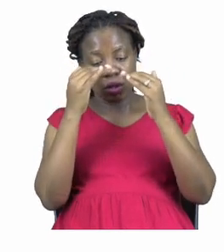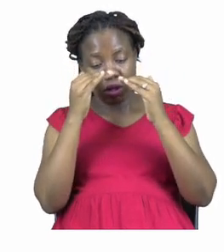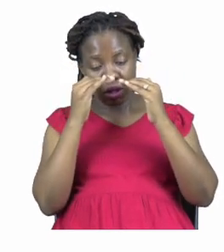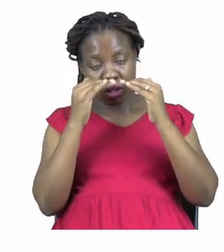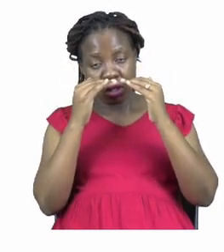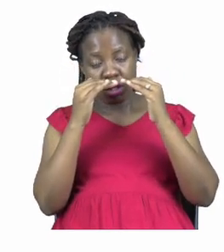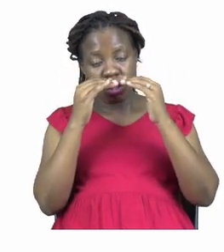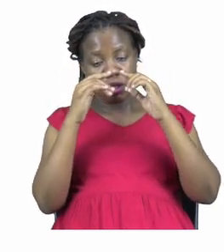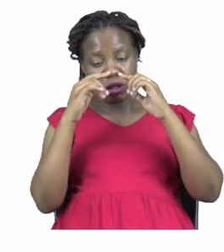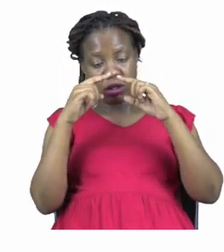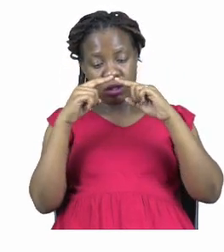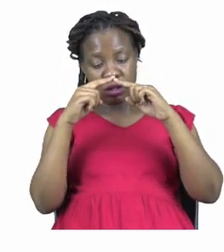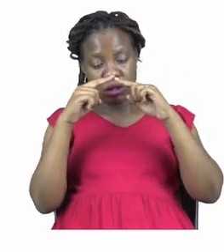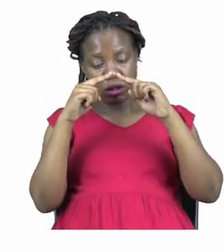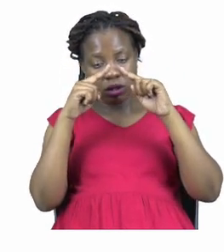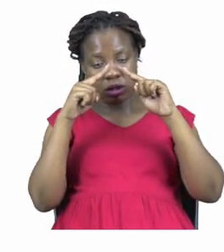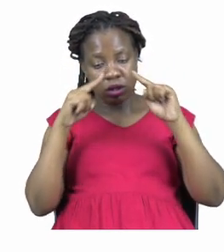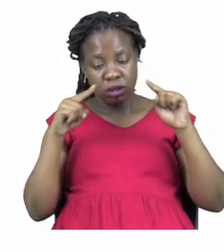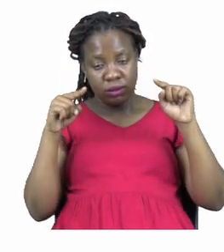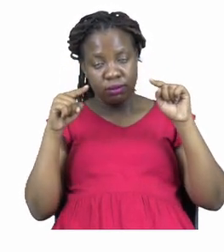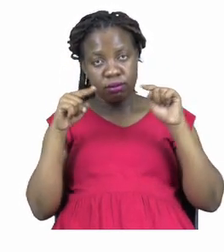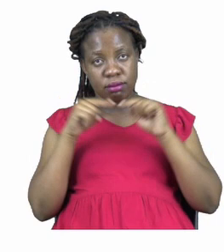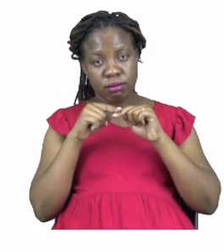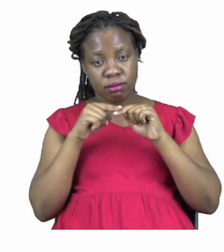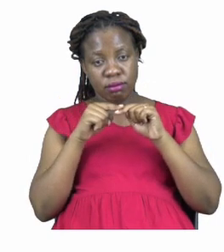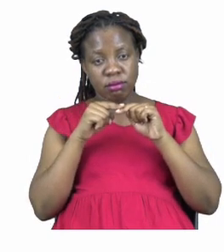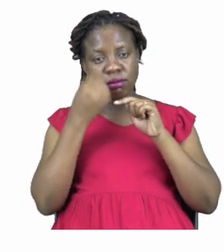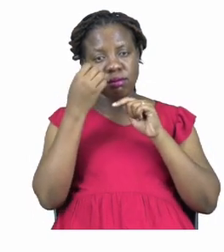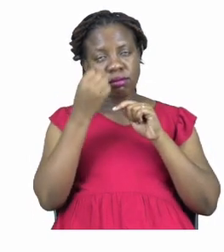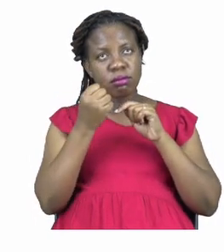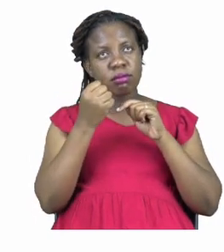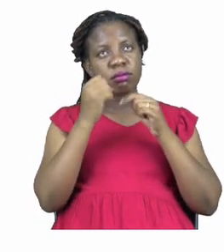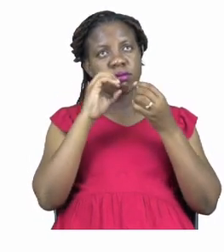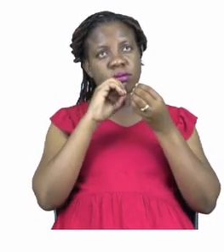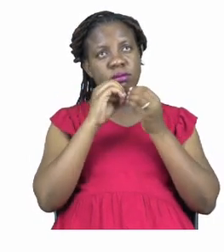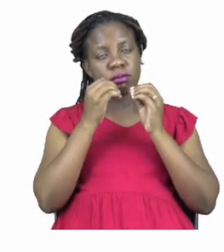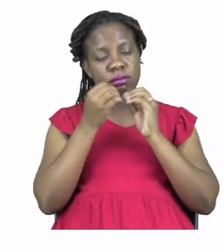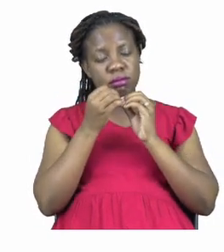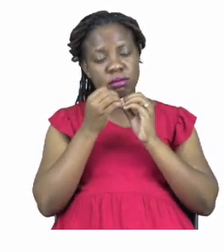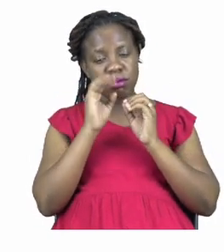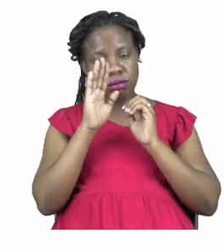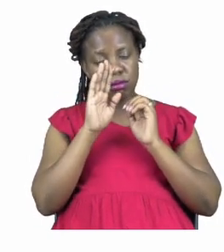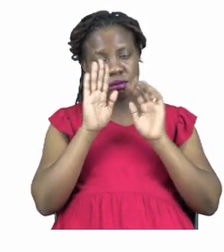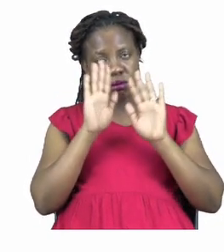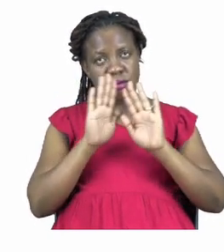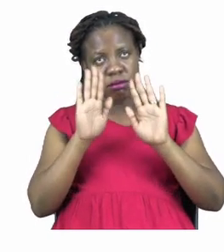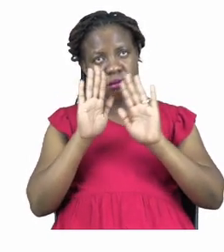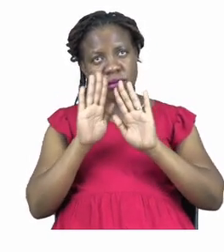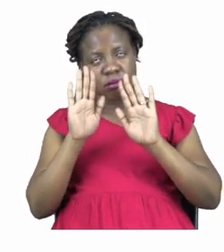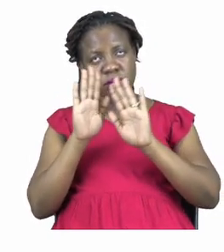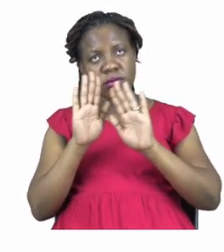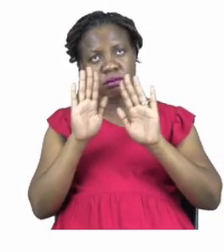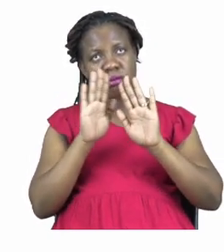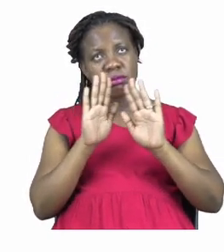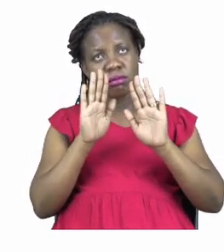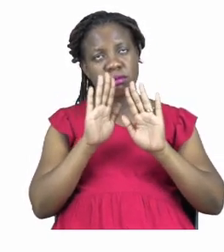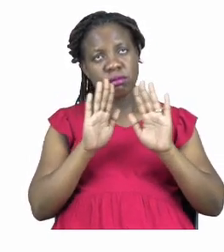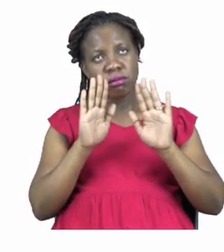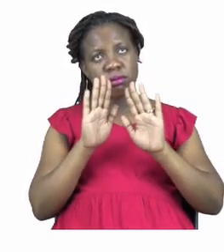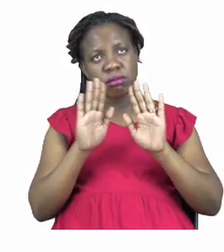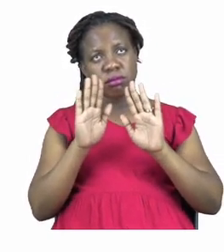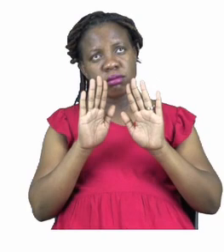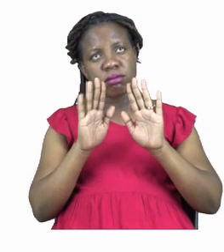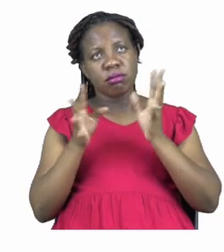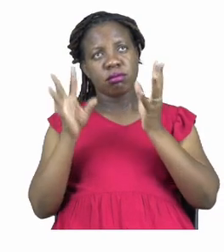to 25 cents. After that, we are going to calculate what is at the bottom, where it's